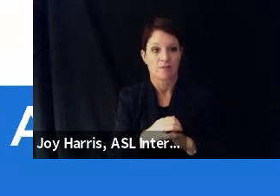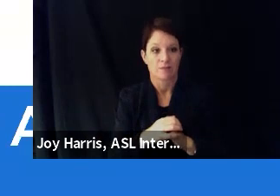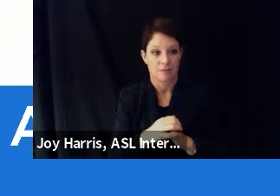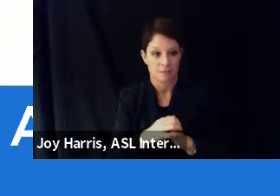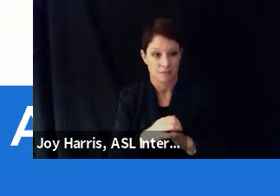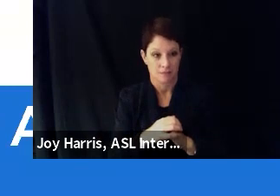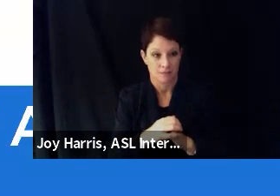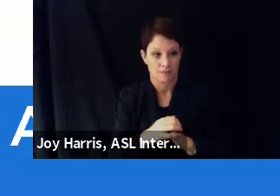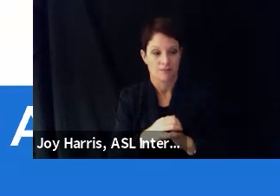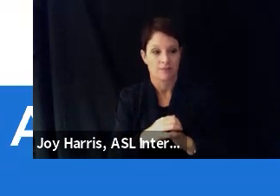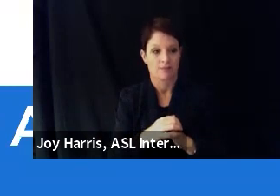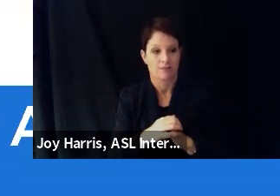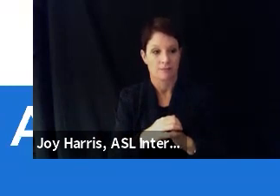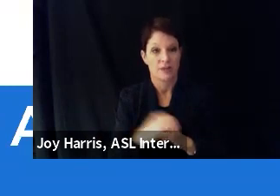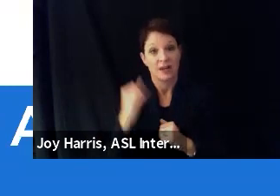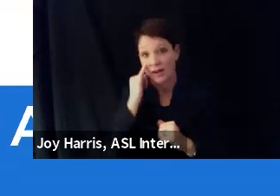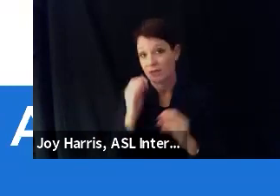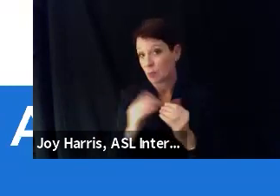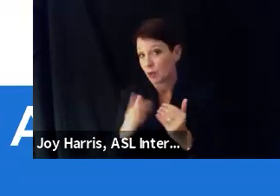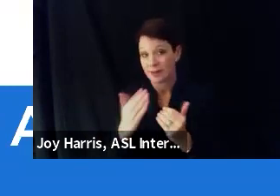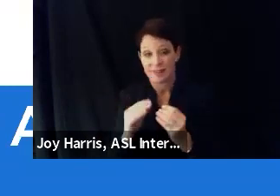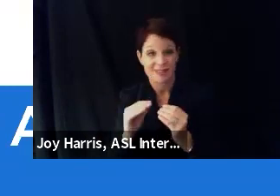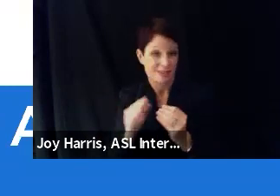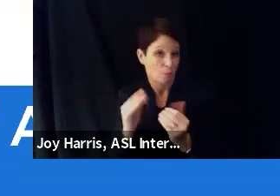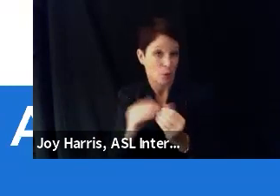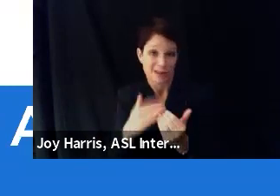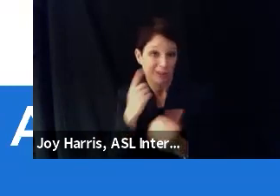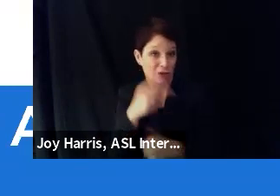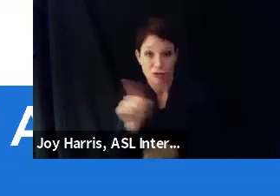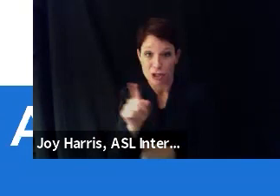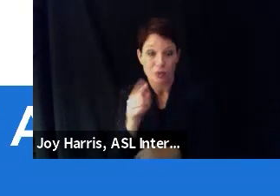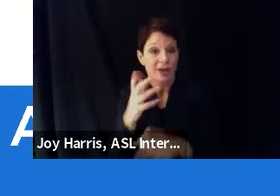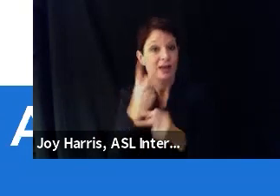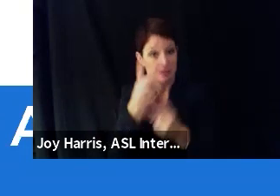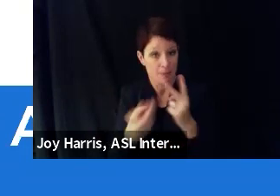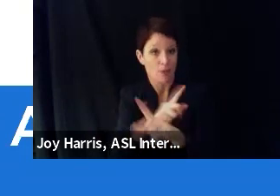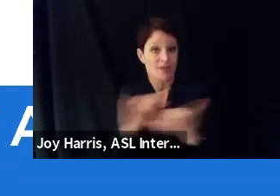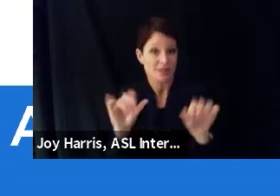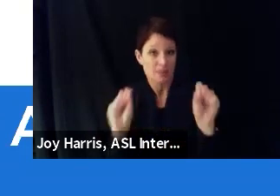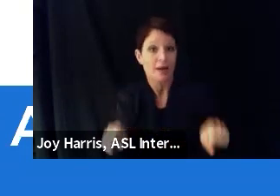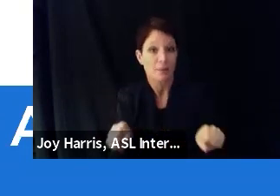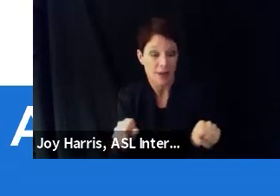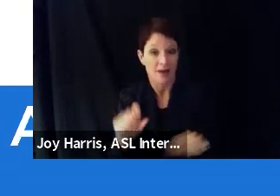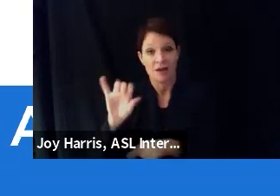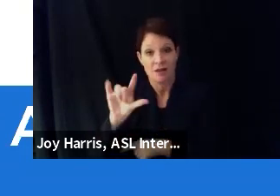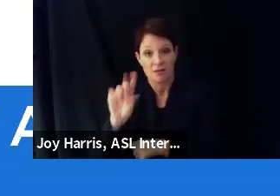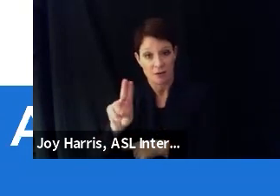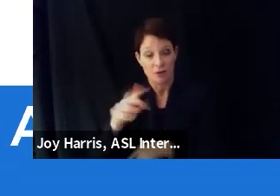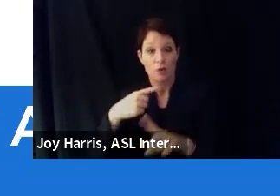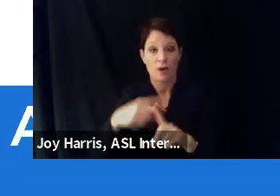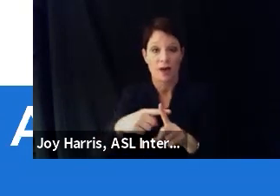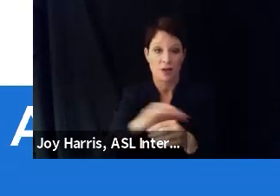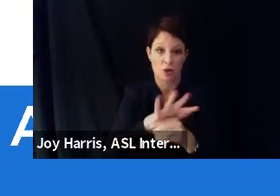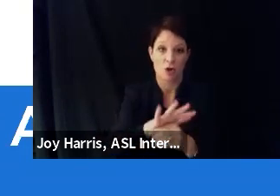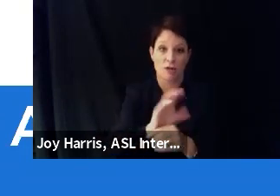is, if it's more convenient for you, you should certainly get both your flu and